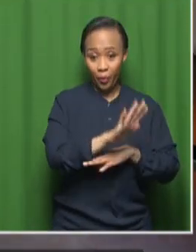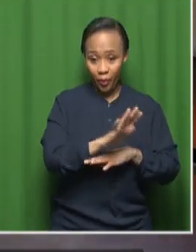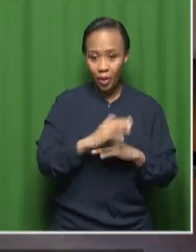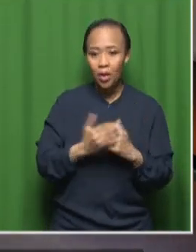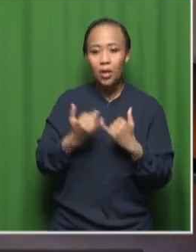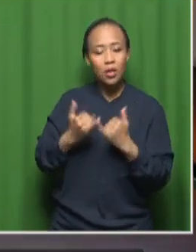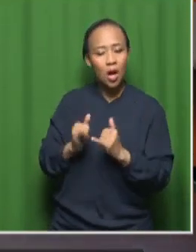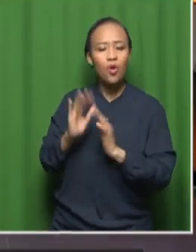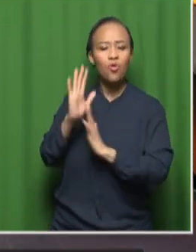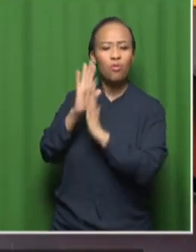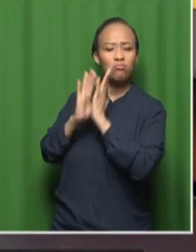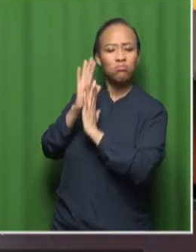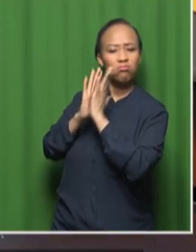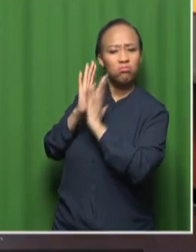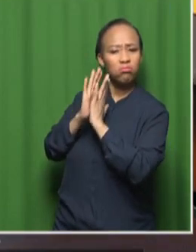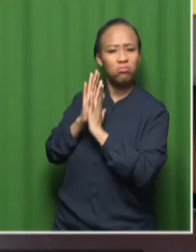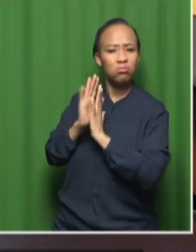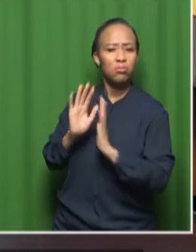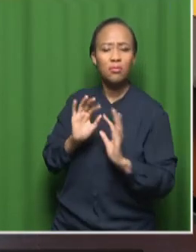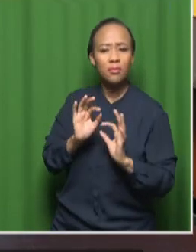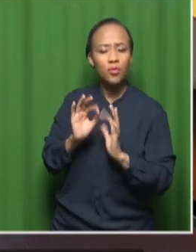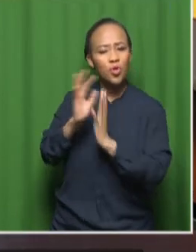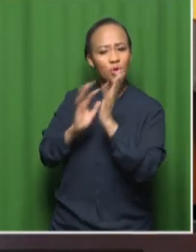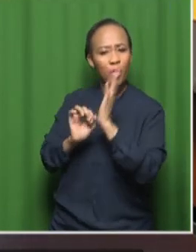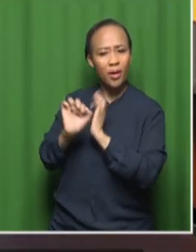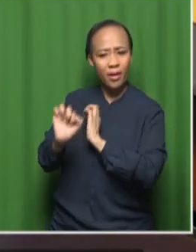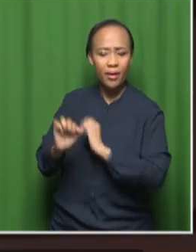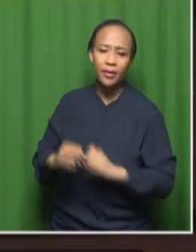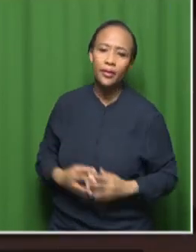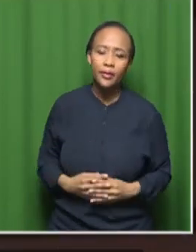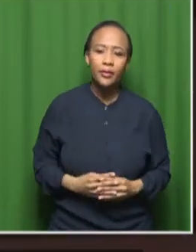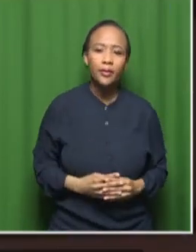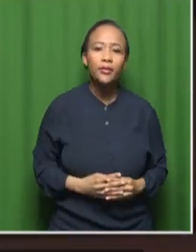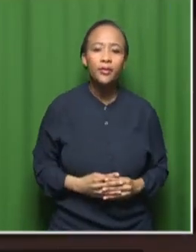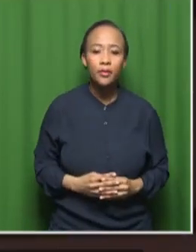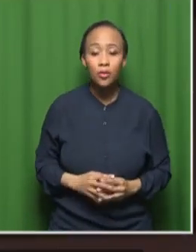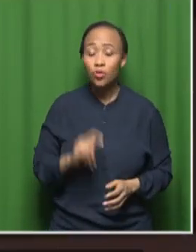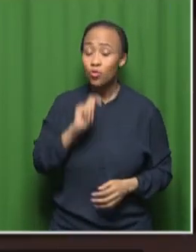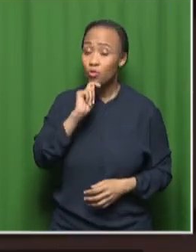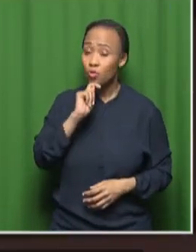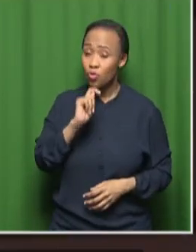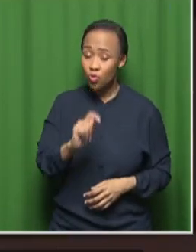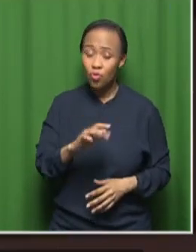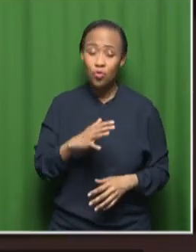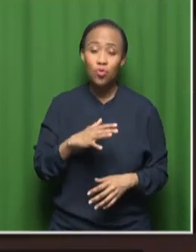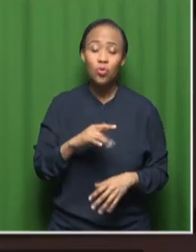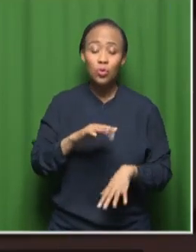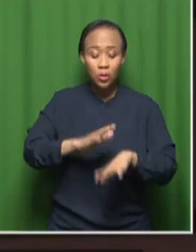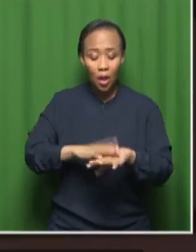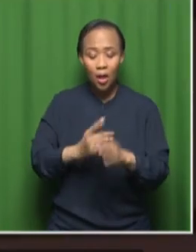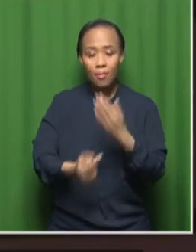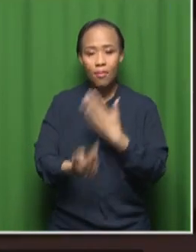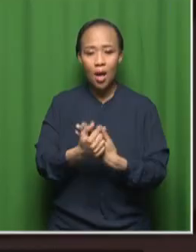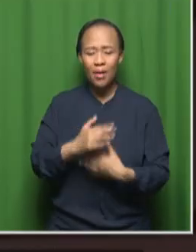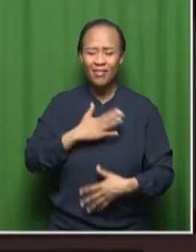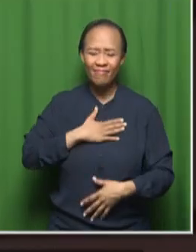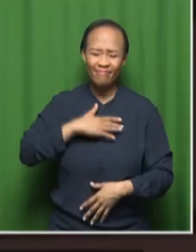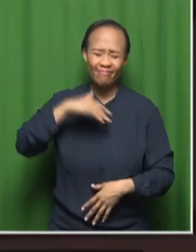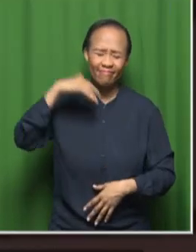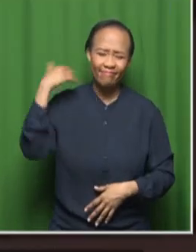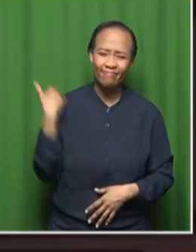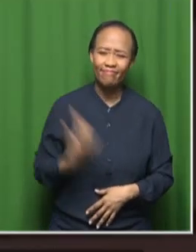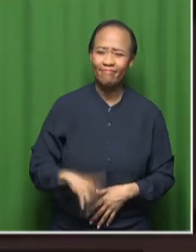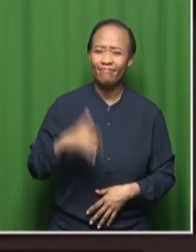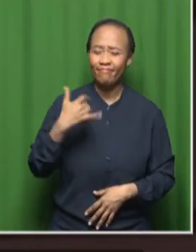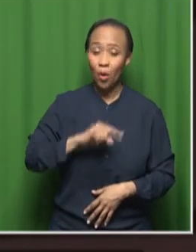entirety? Yes. I would say at some point it was painful when it was happening because I was still young and I did not understand